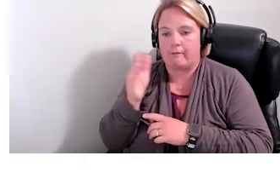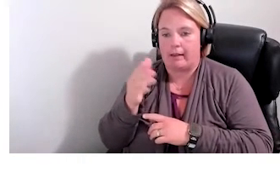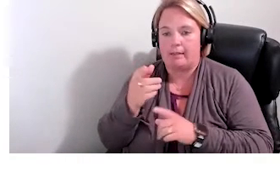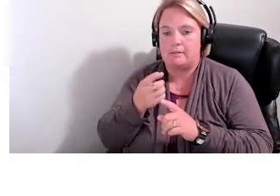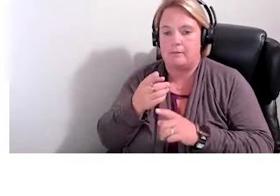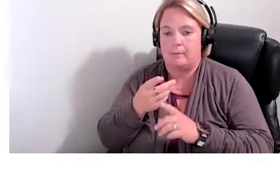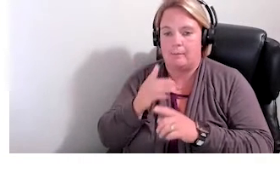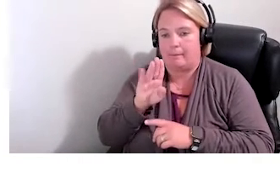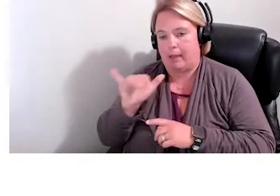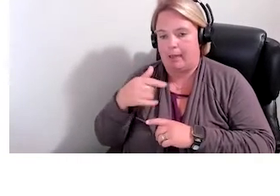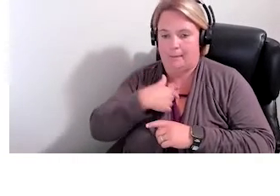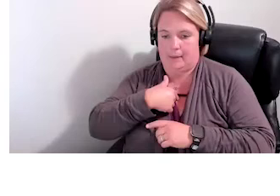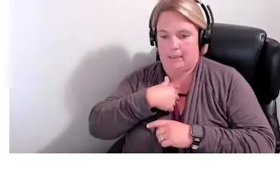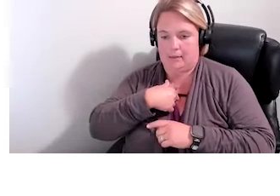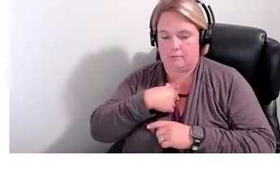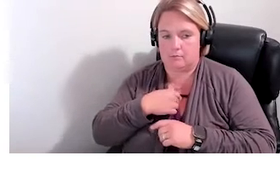raised by,